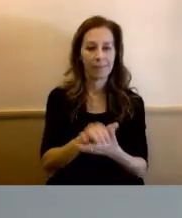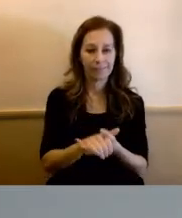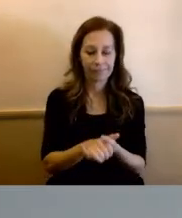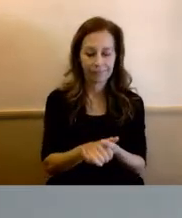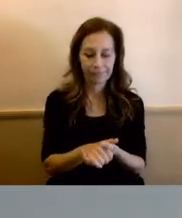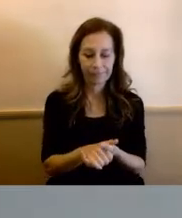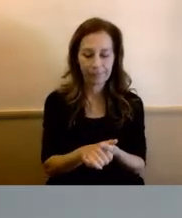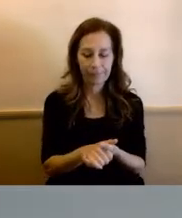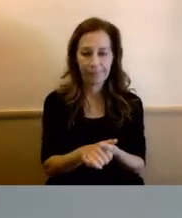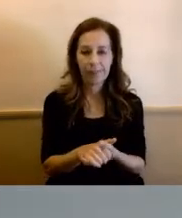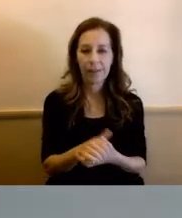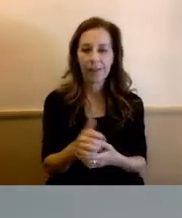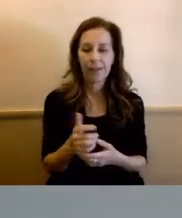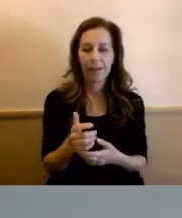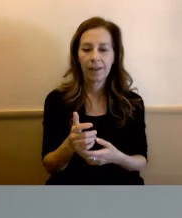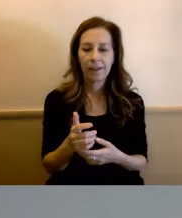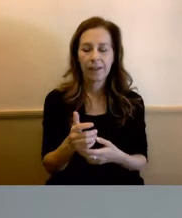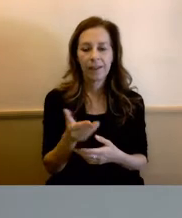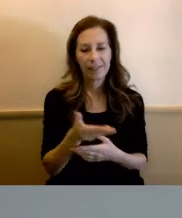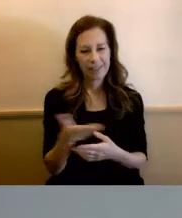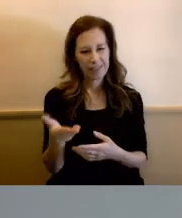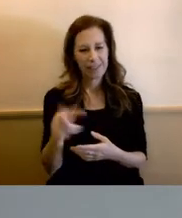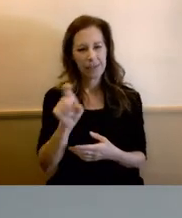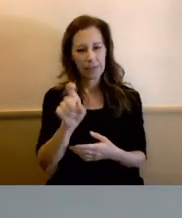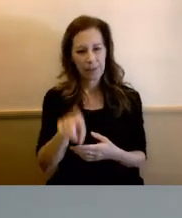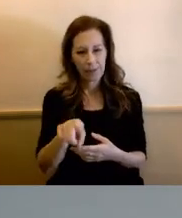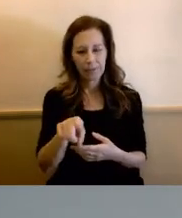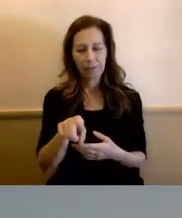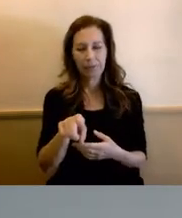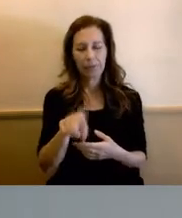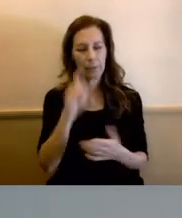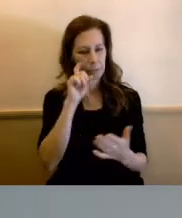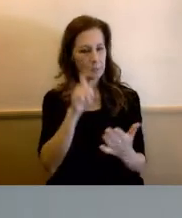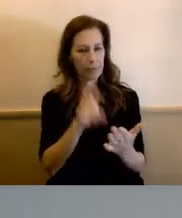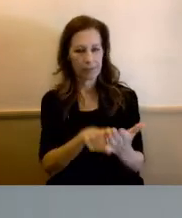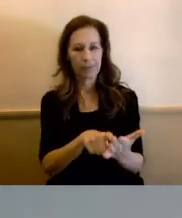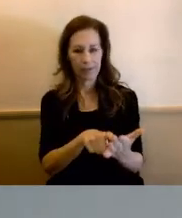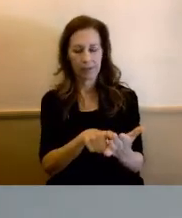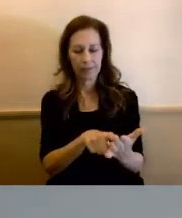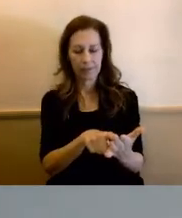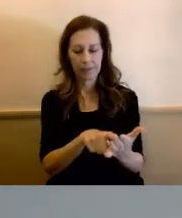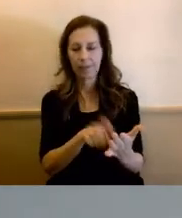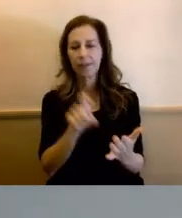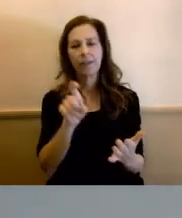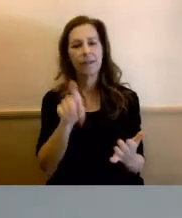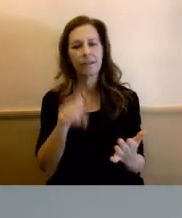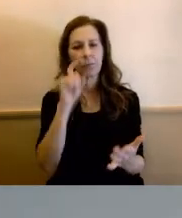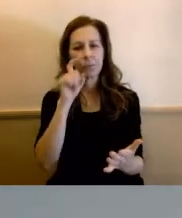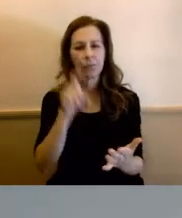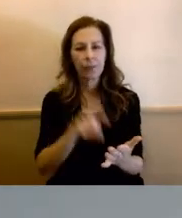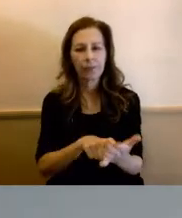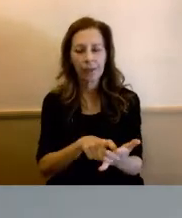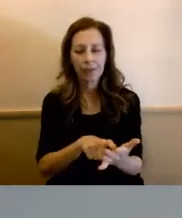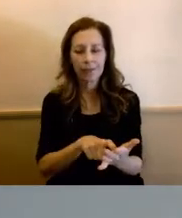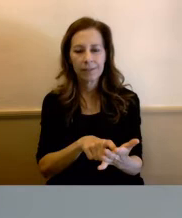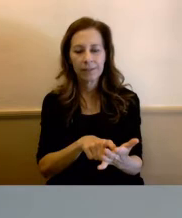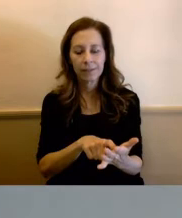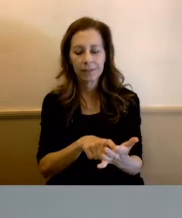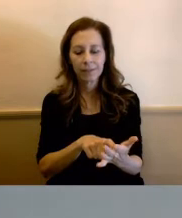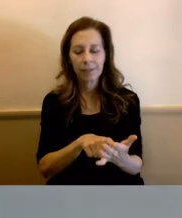there's things that you need to be able to recognize. You need to recognize if these